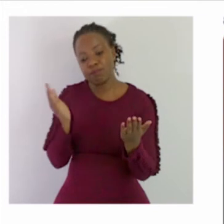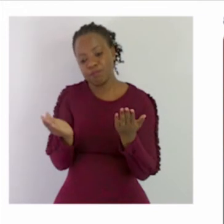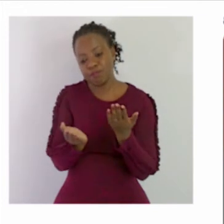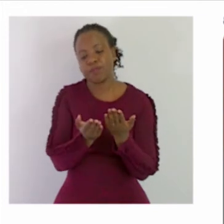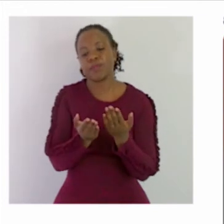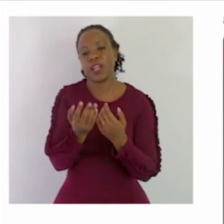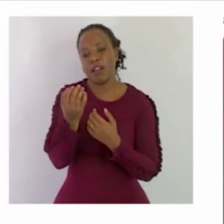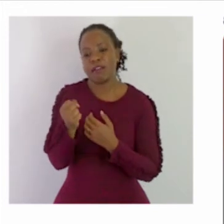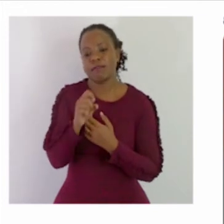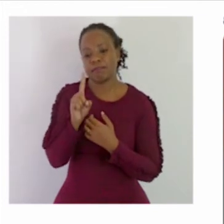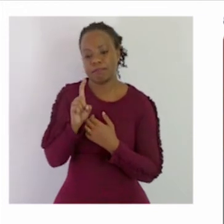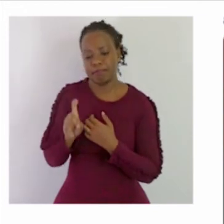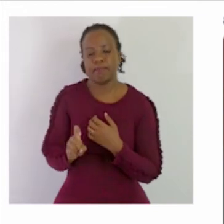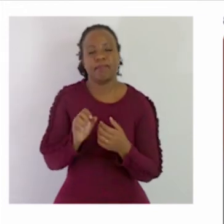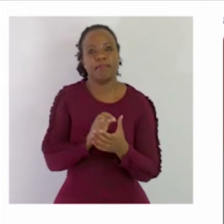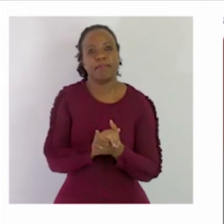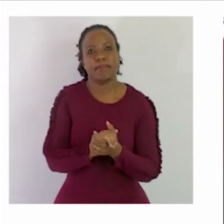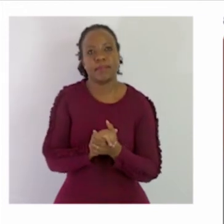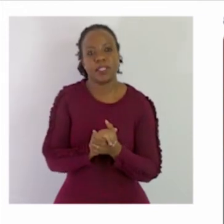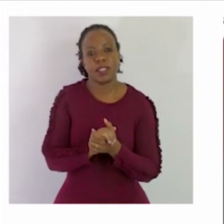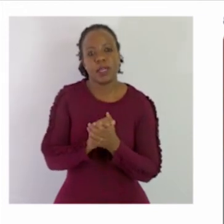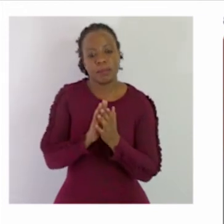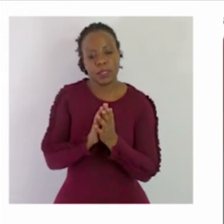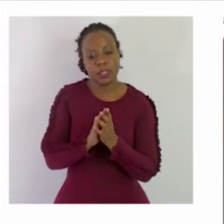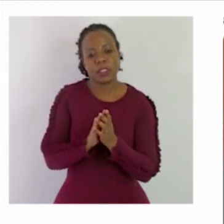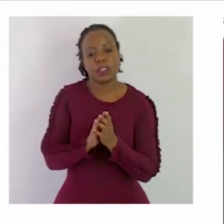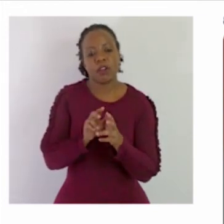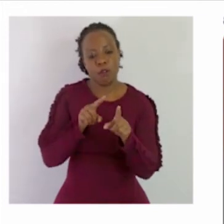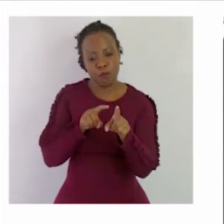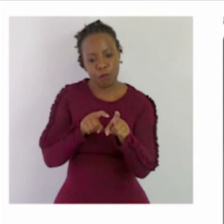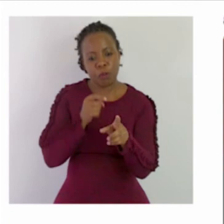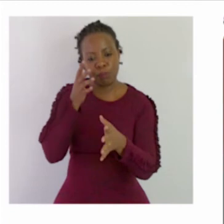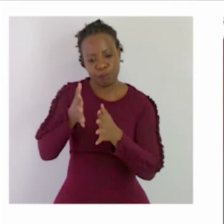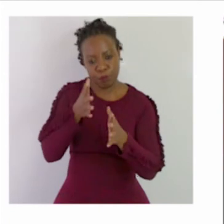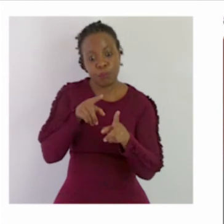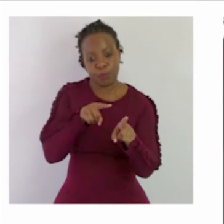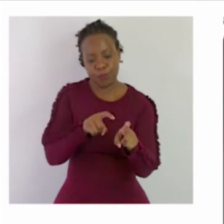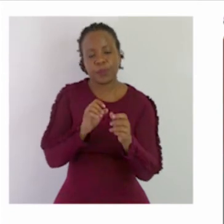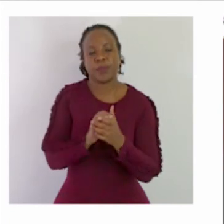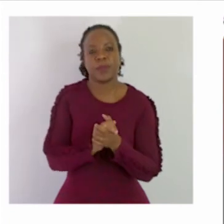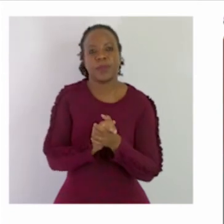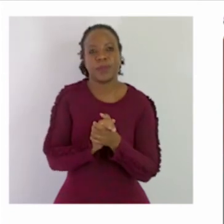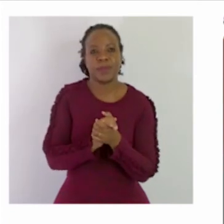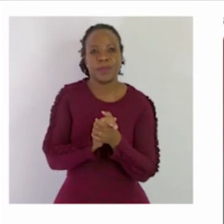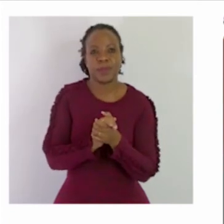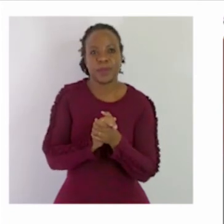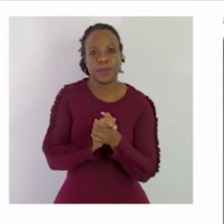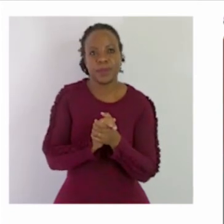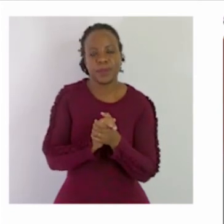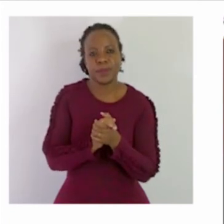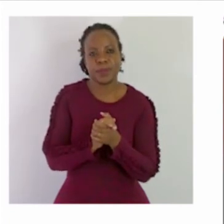read so that we will be able to answer the questions on the next page. Right, it says,